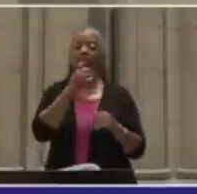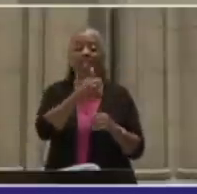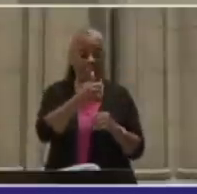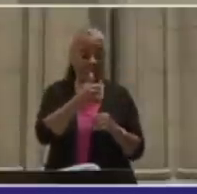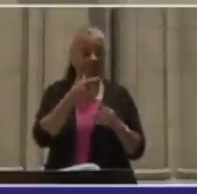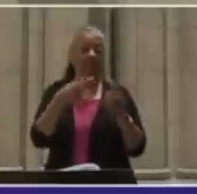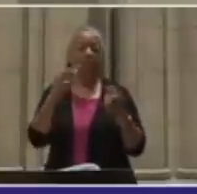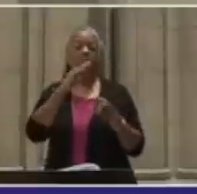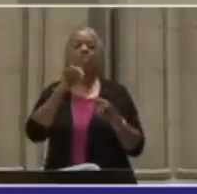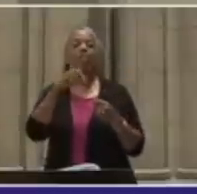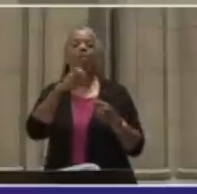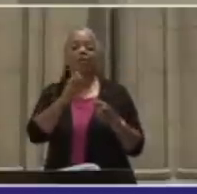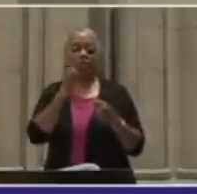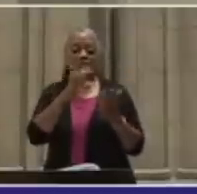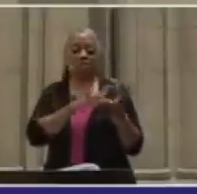Bible translation.